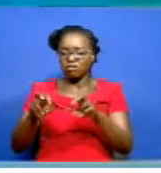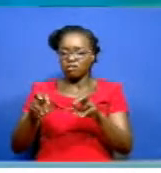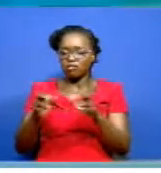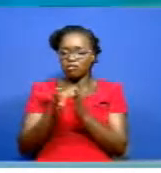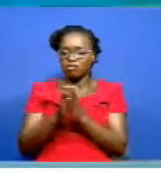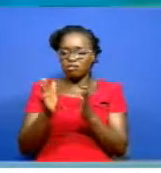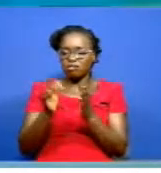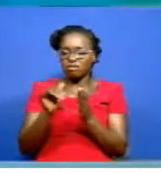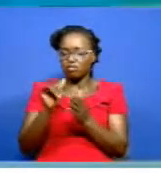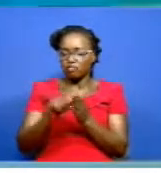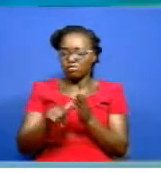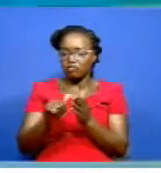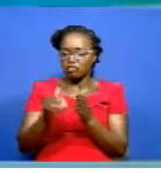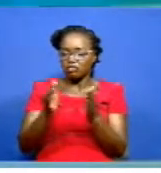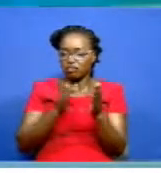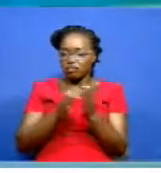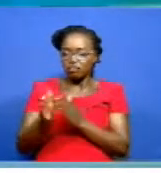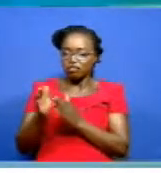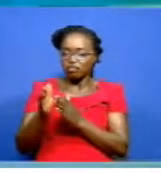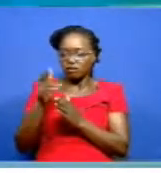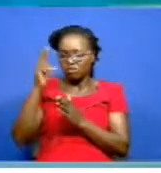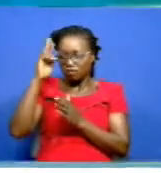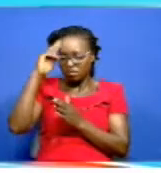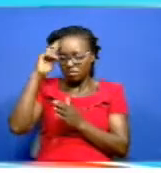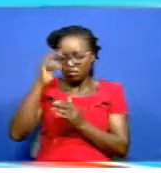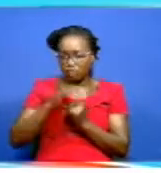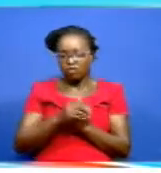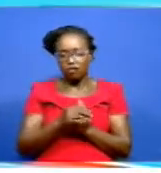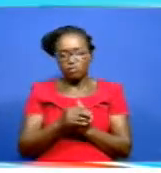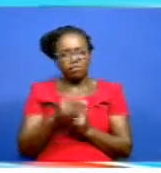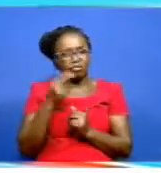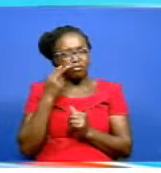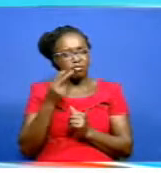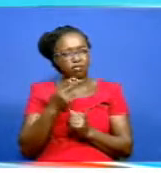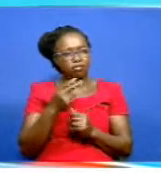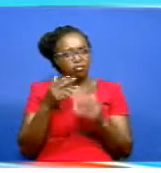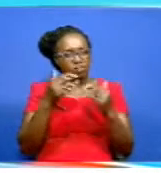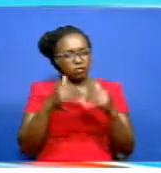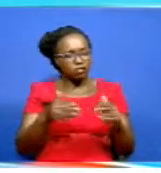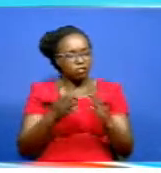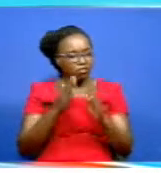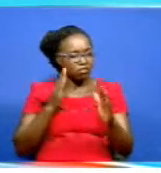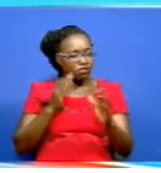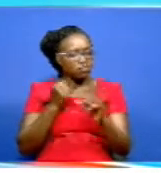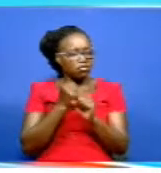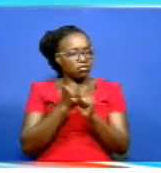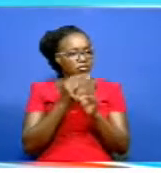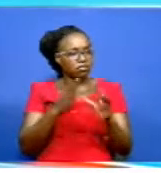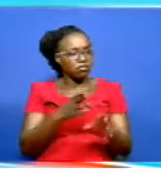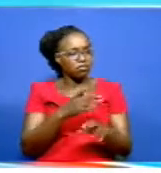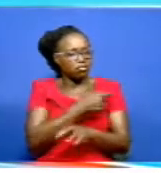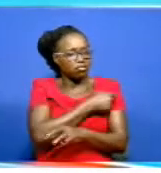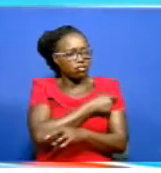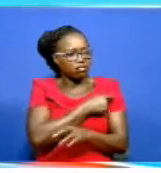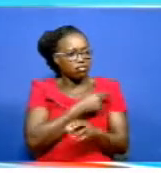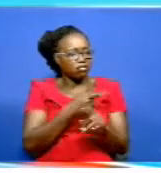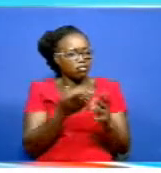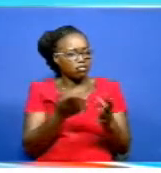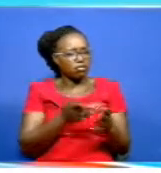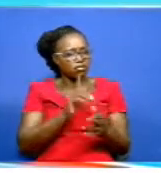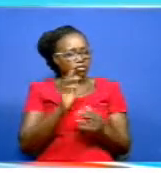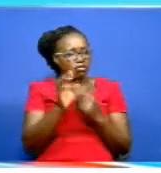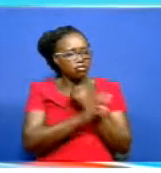that would be the reason. And we've seen frontline workers receiving the jab. Have we seen here in the